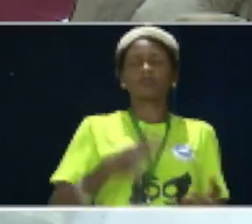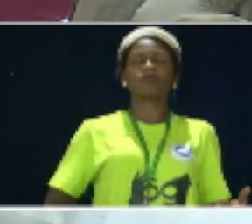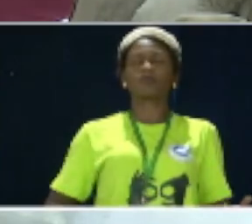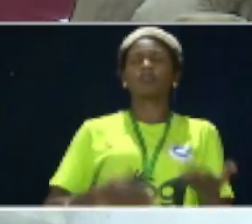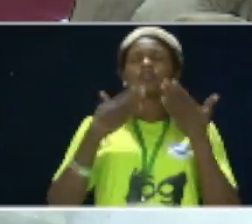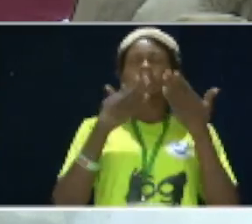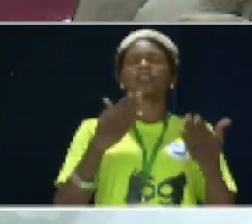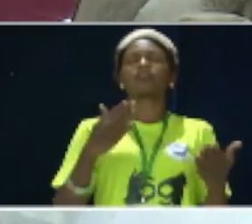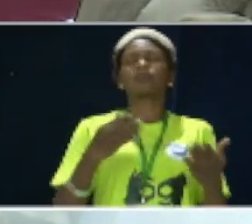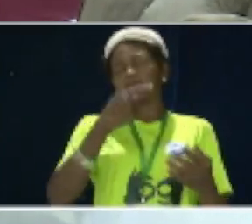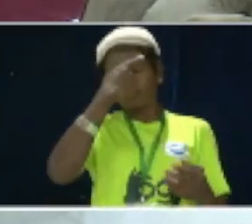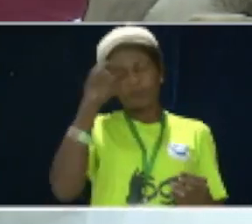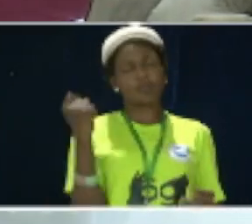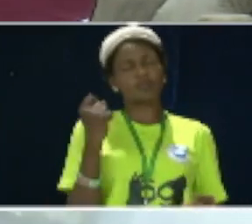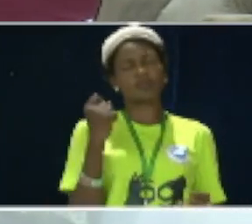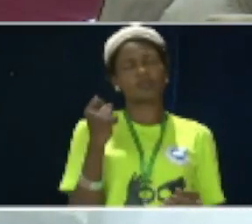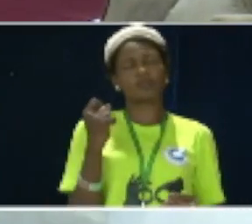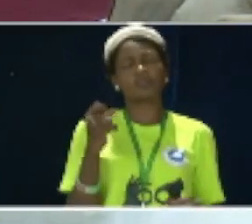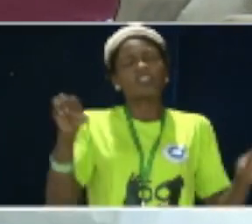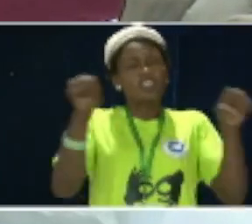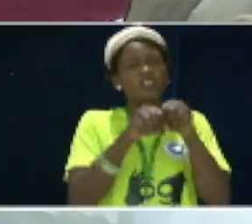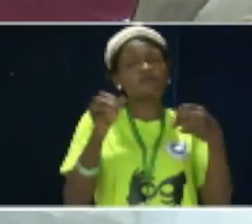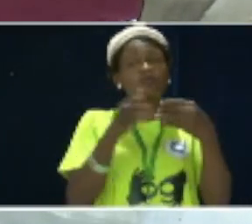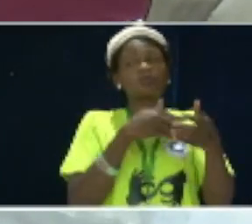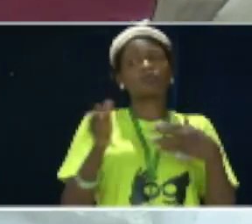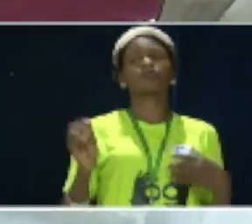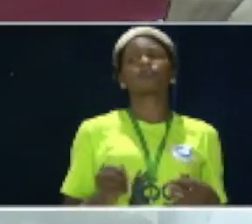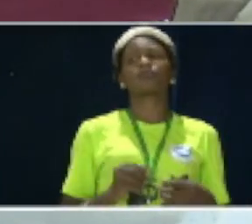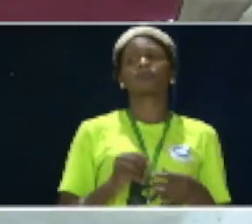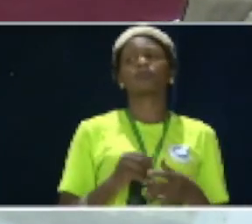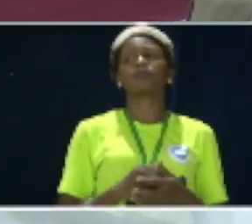Thank you because even though